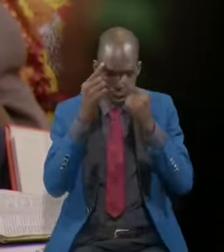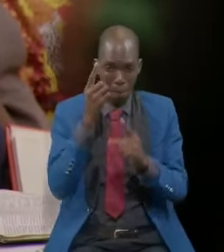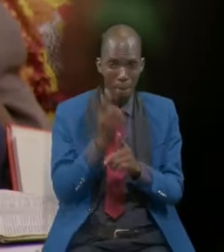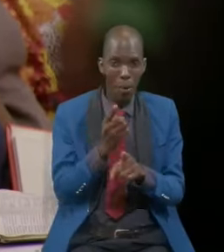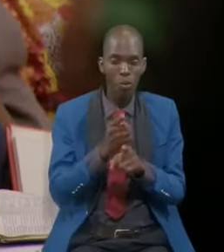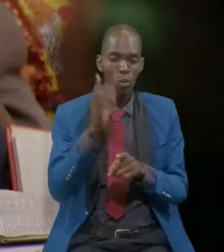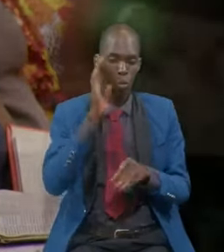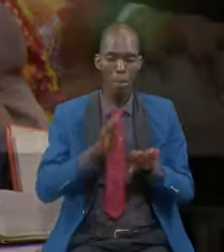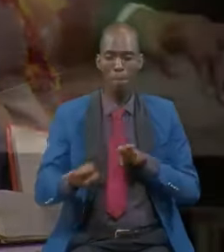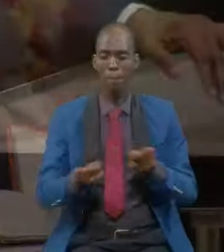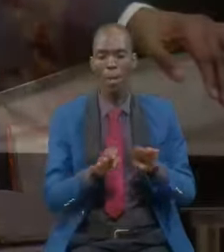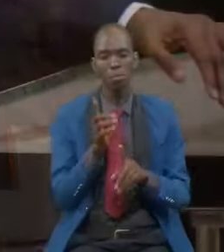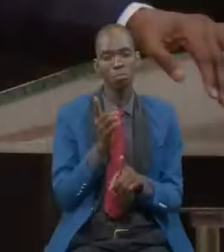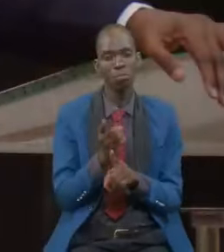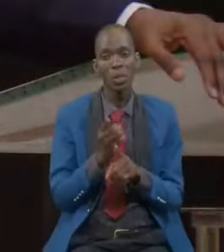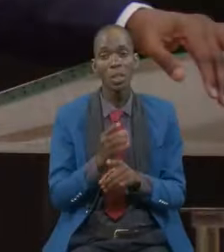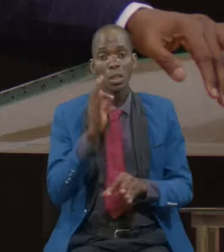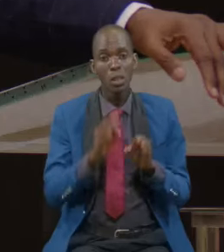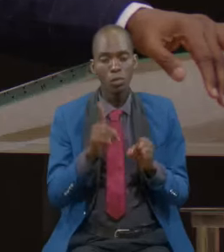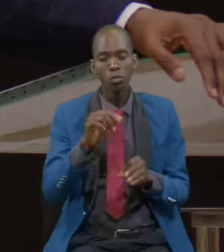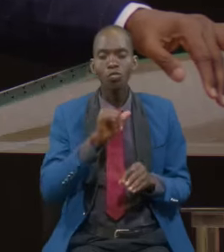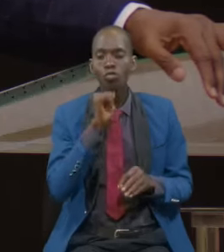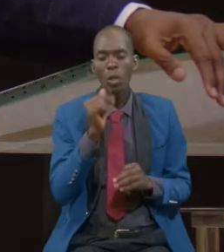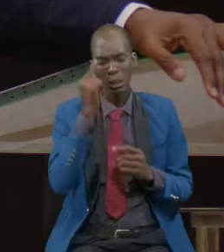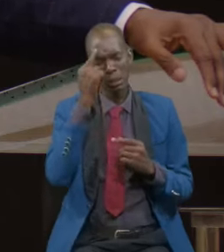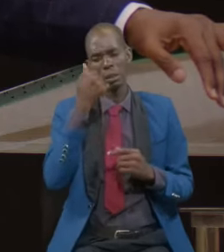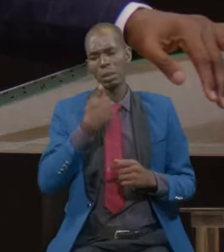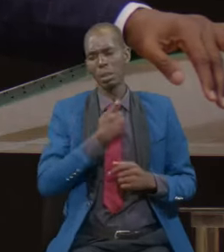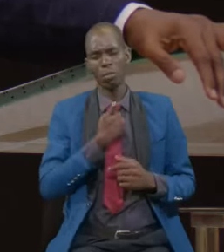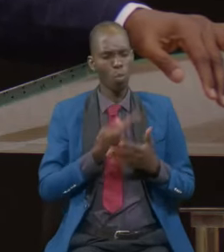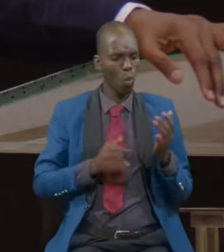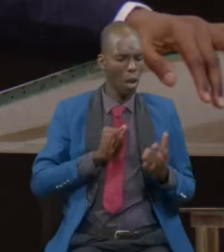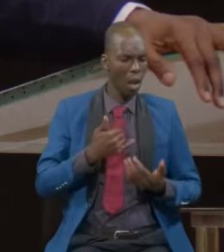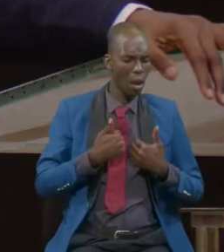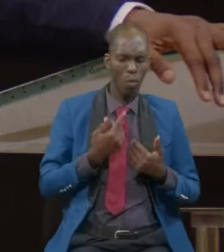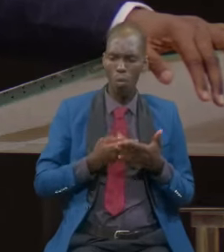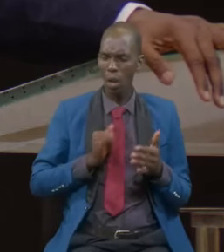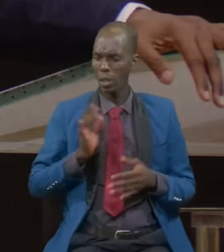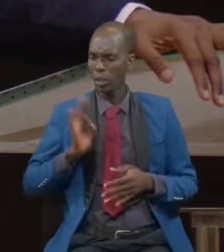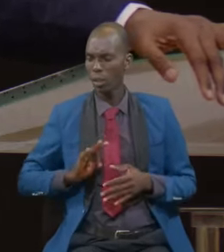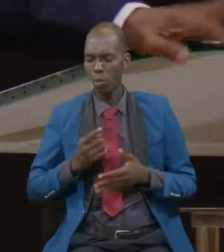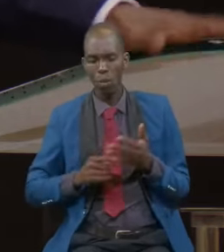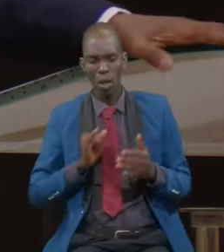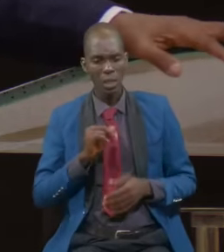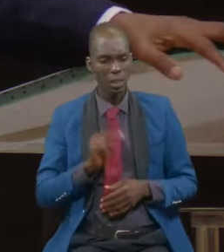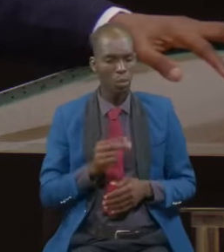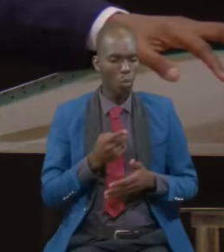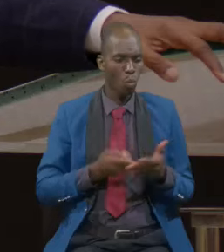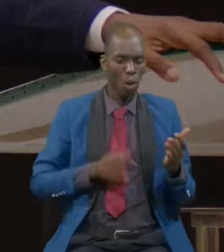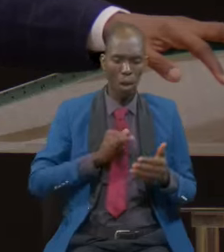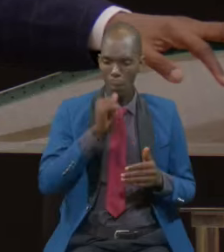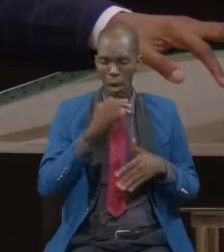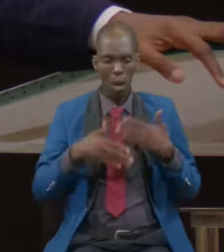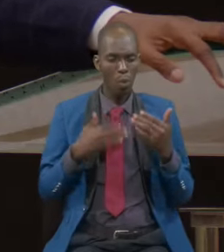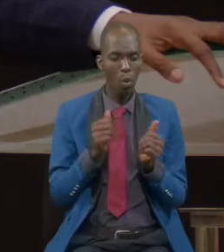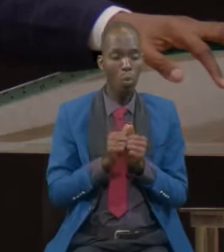think right, and you're not thinking of myself, what do I have? What do I gain? And what am I happy about? Well, you're thinking